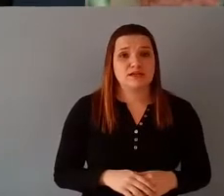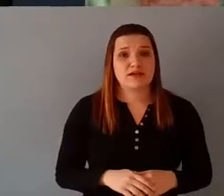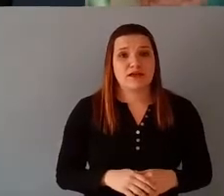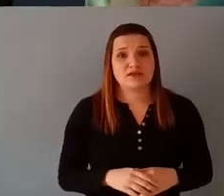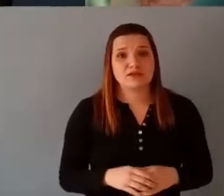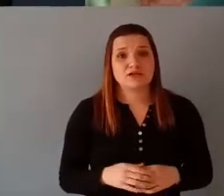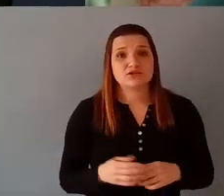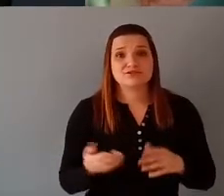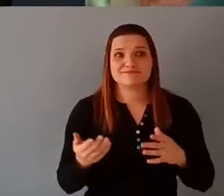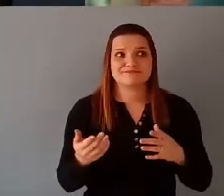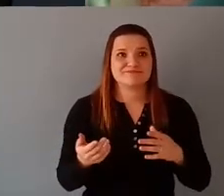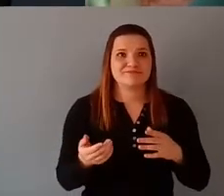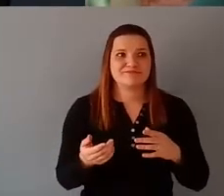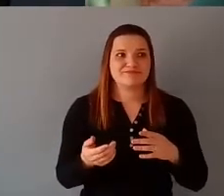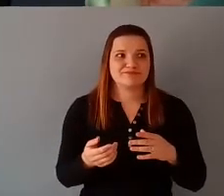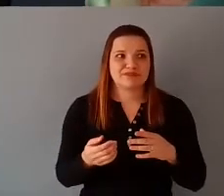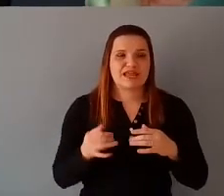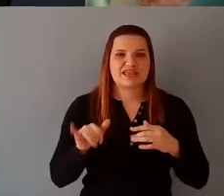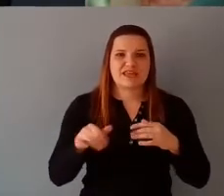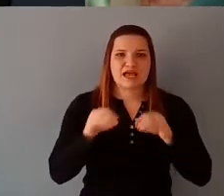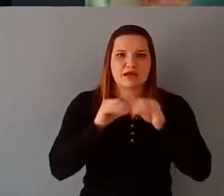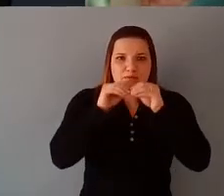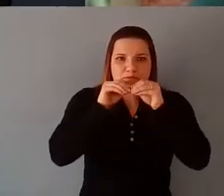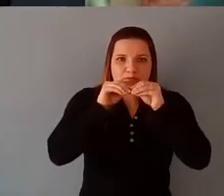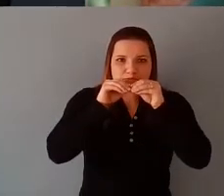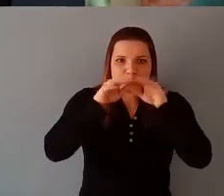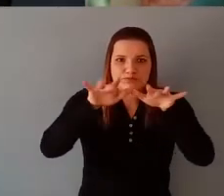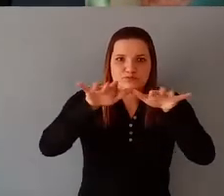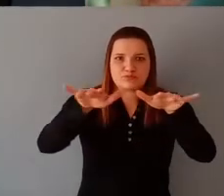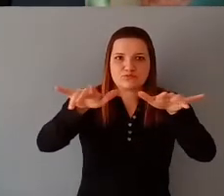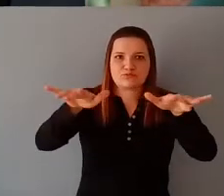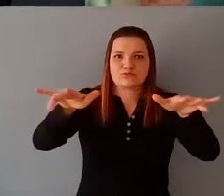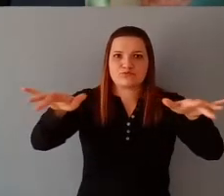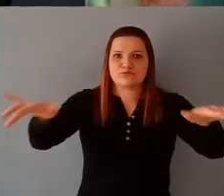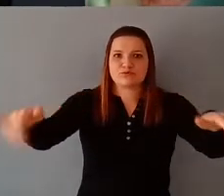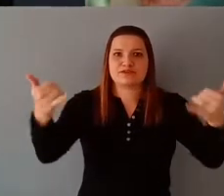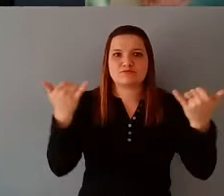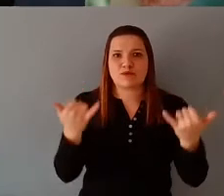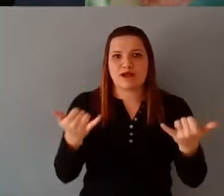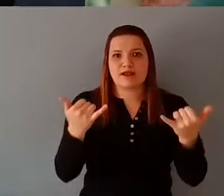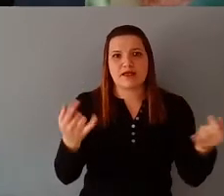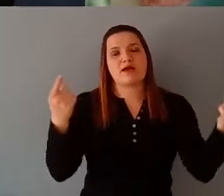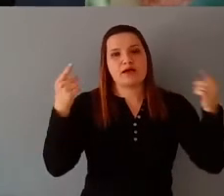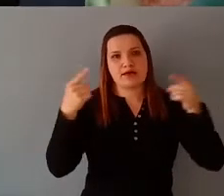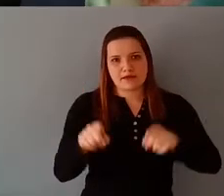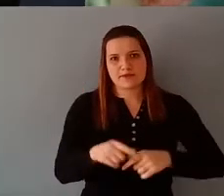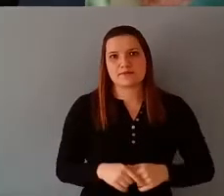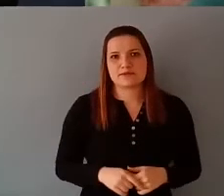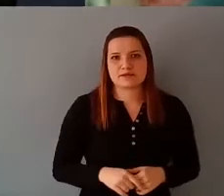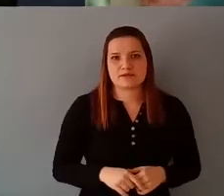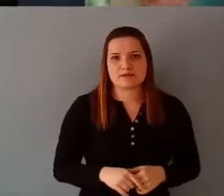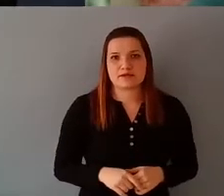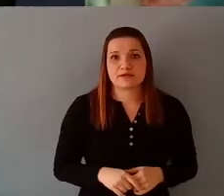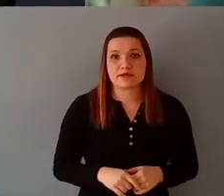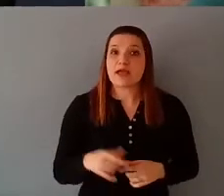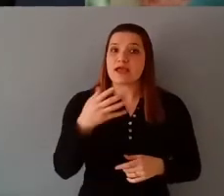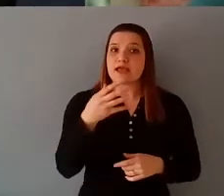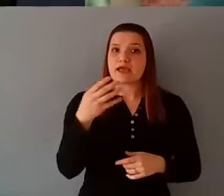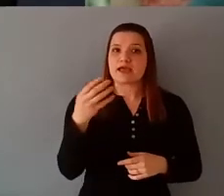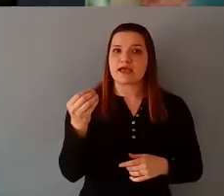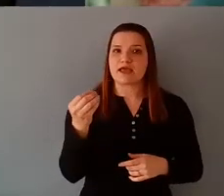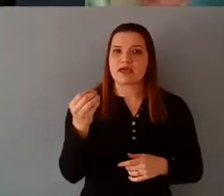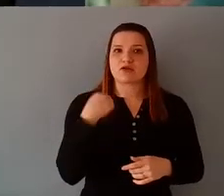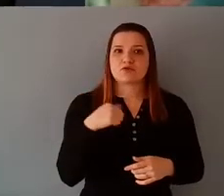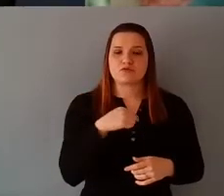an exponential transmission that is going on right now out there in the community. And we're finding that more